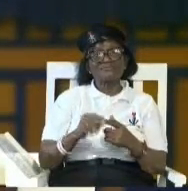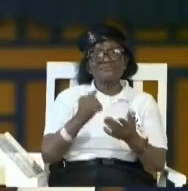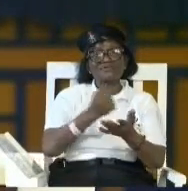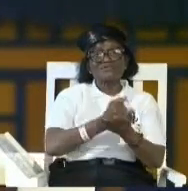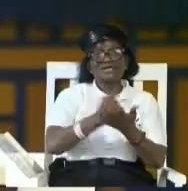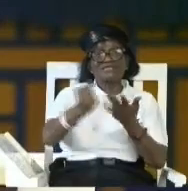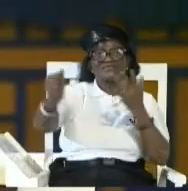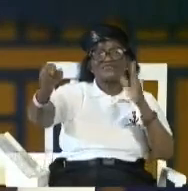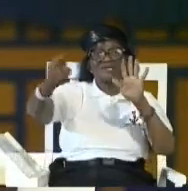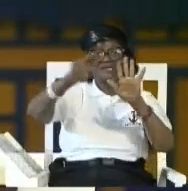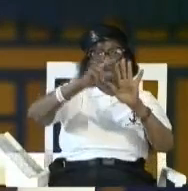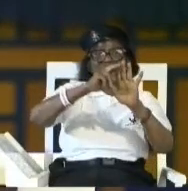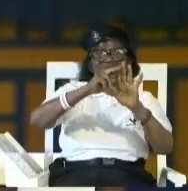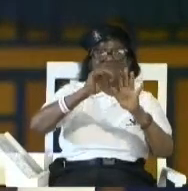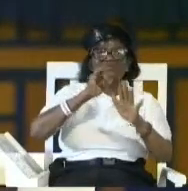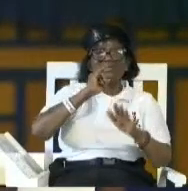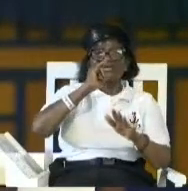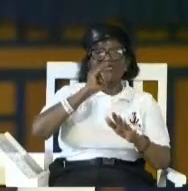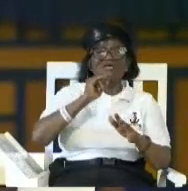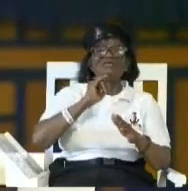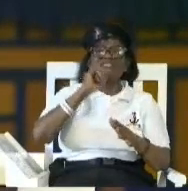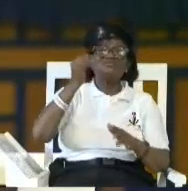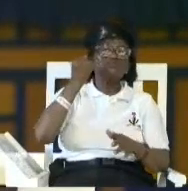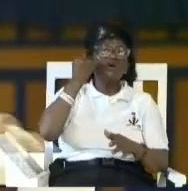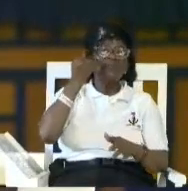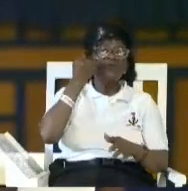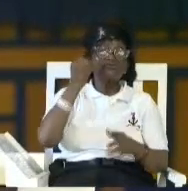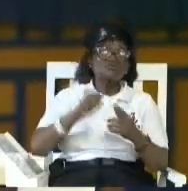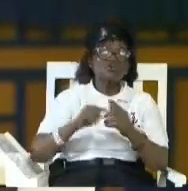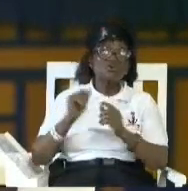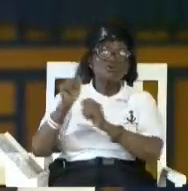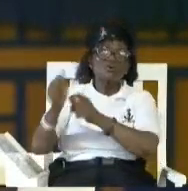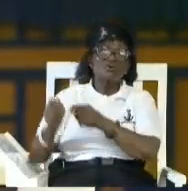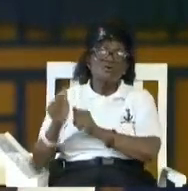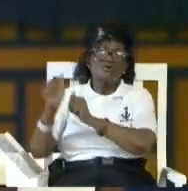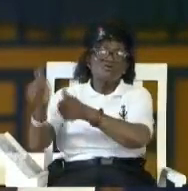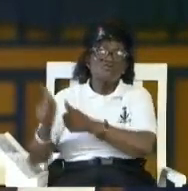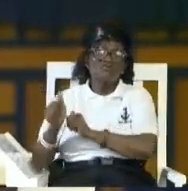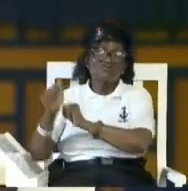sanctification is supposed to follow.